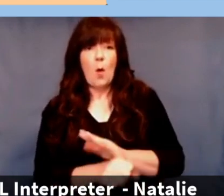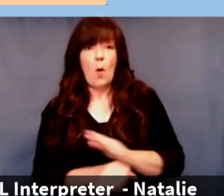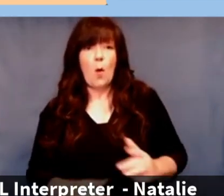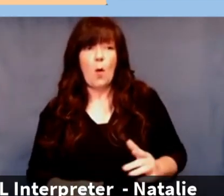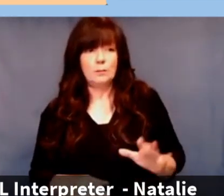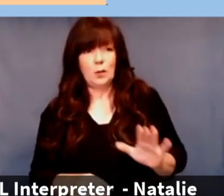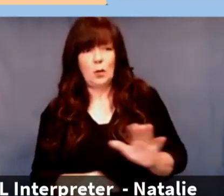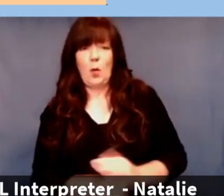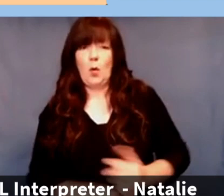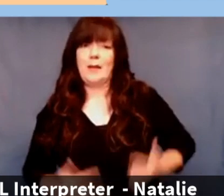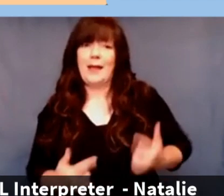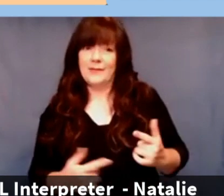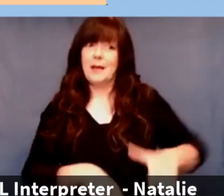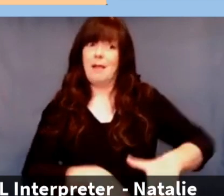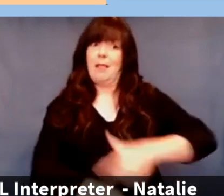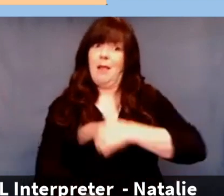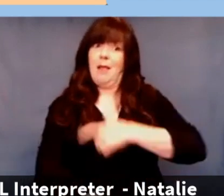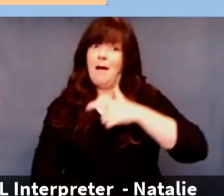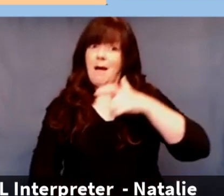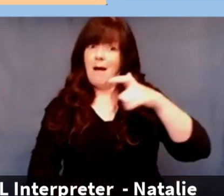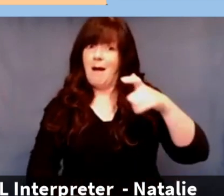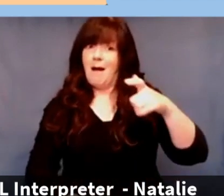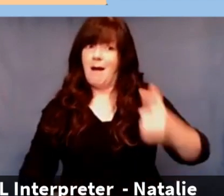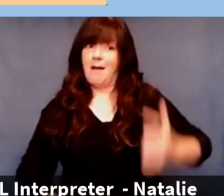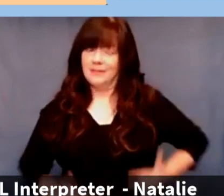her life is very long.